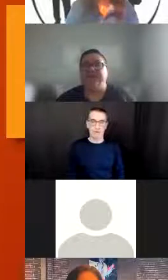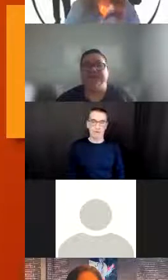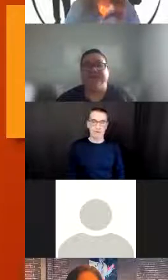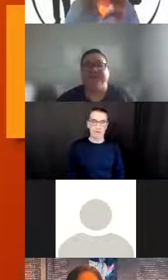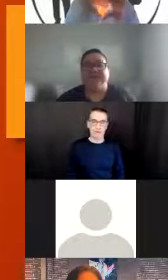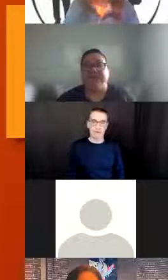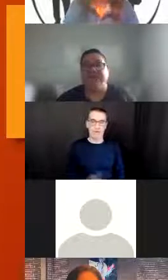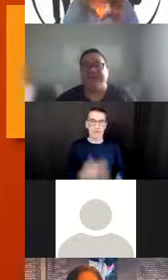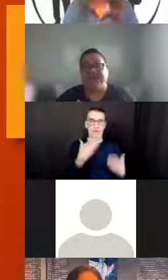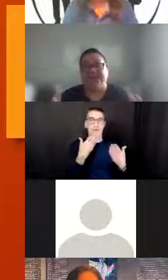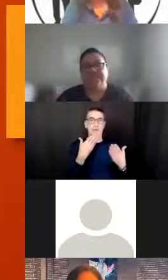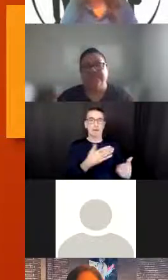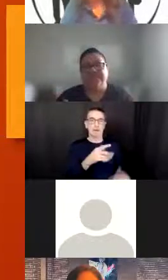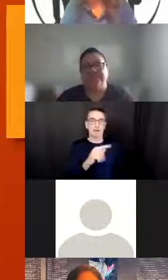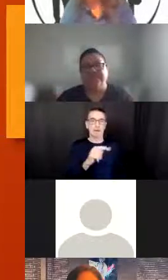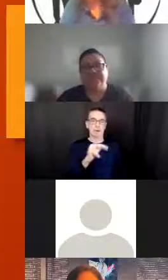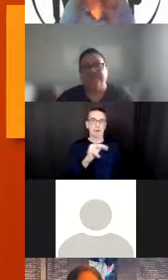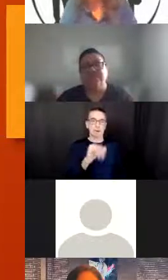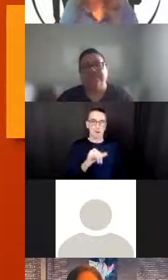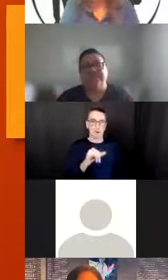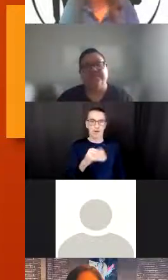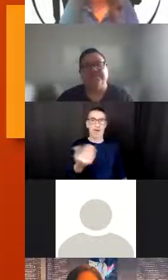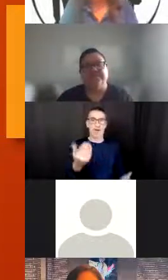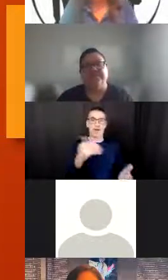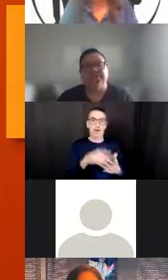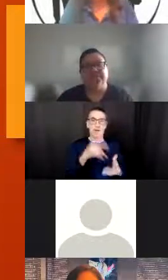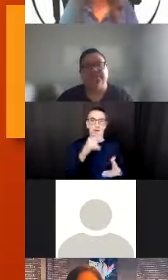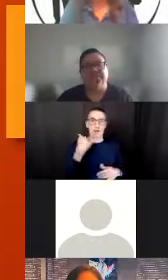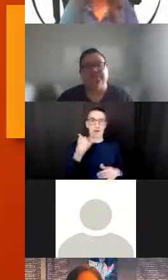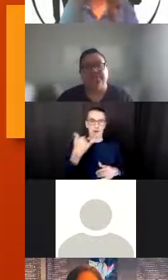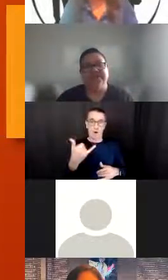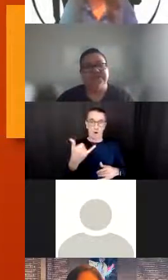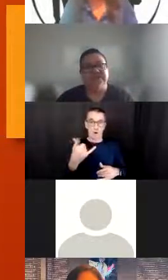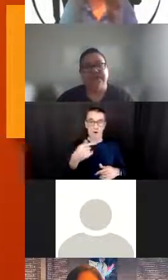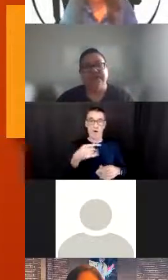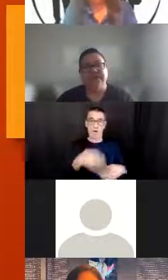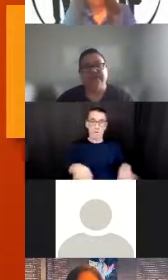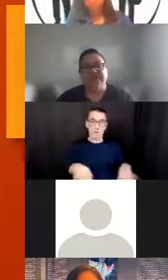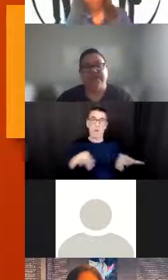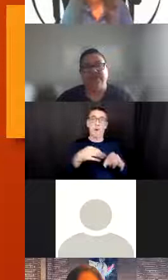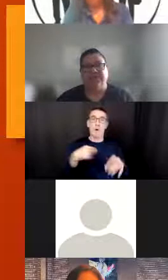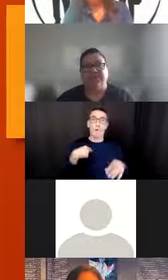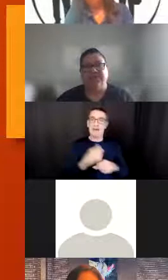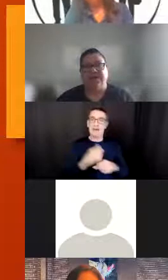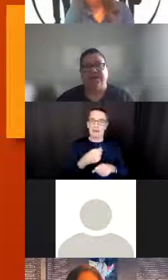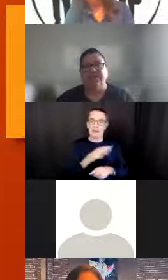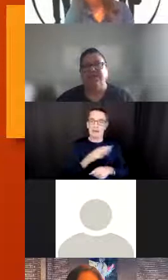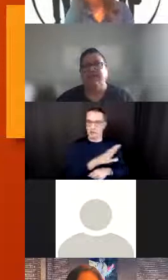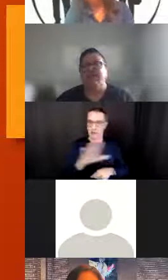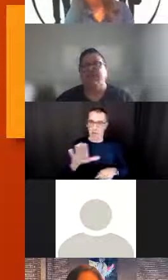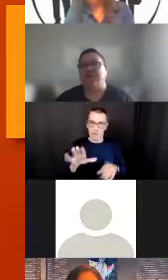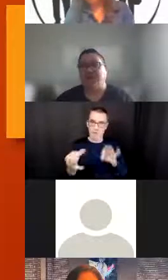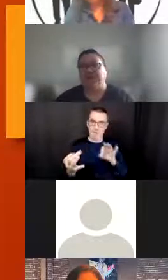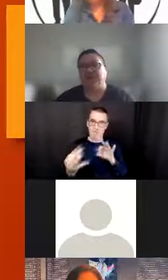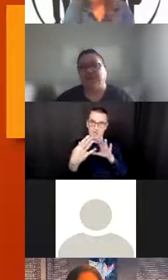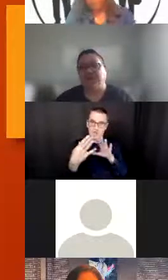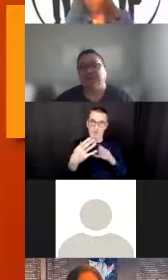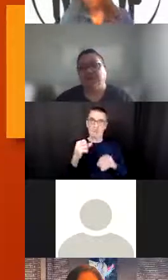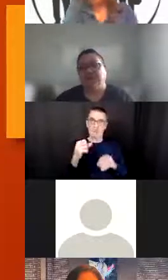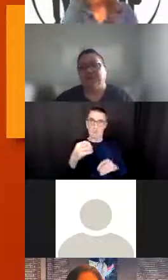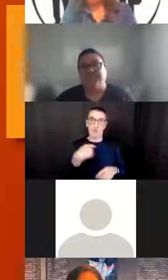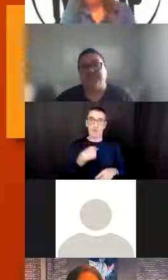Thank you, Tony. And again, for everybody that is on the call, it's important that we get this feedback so that we do know